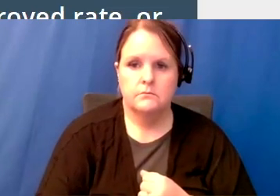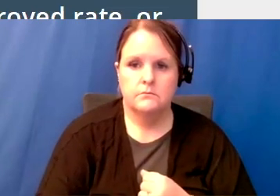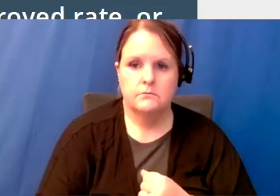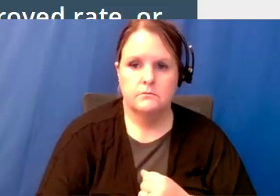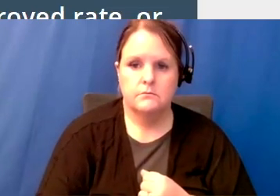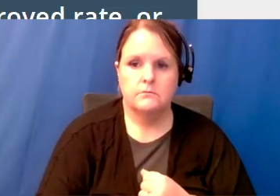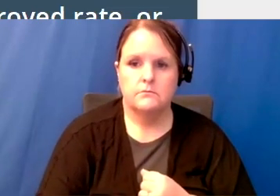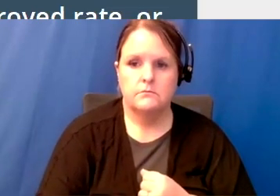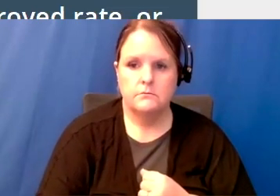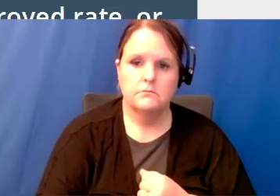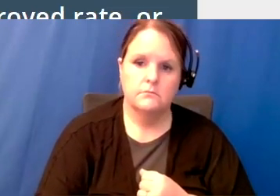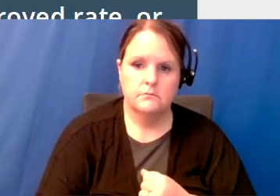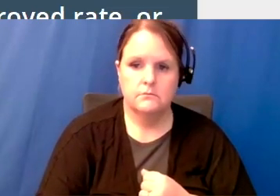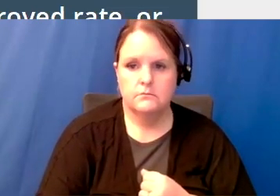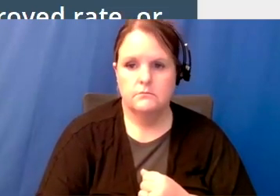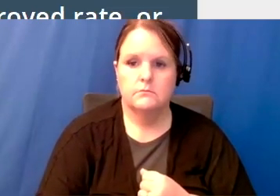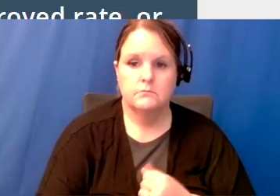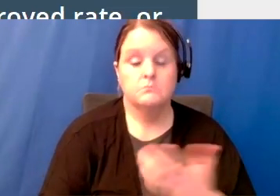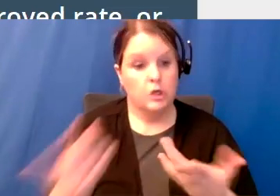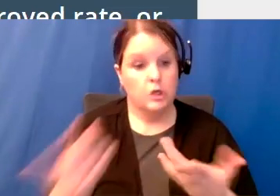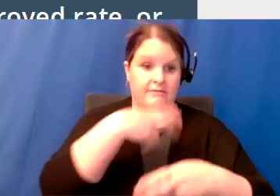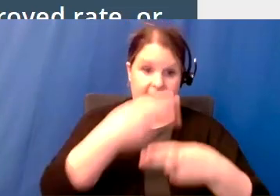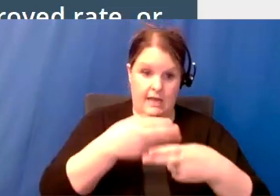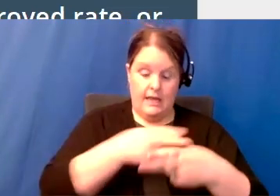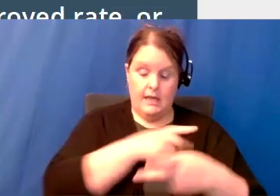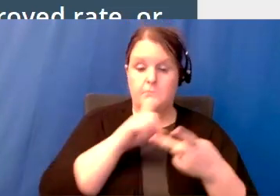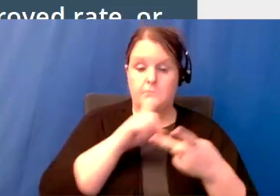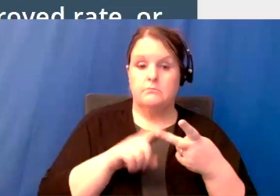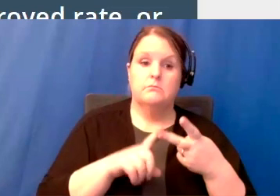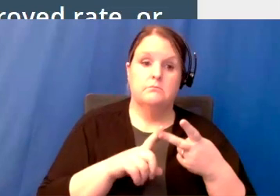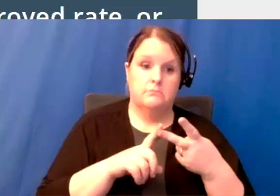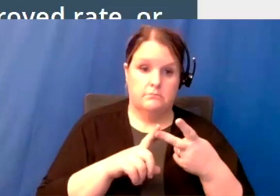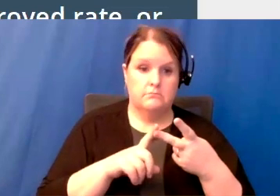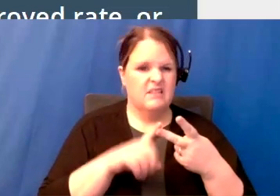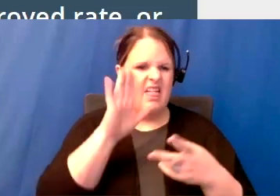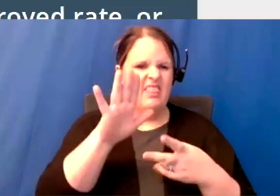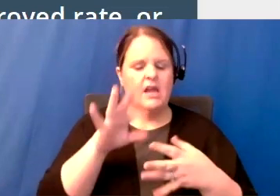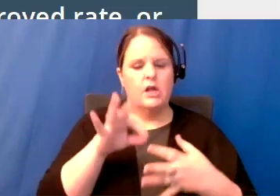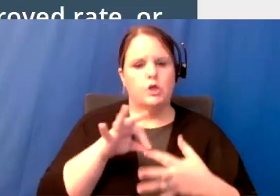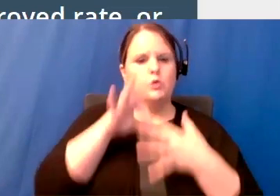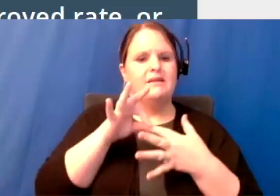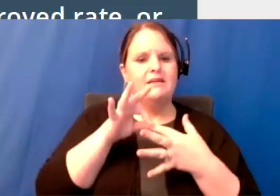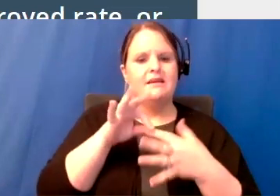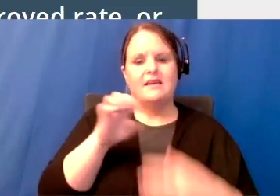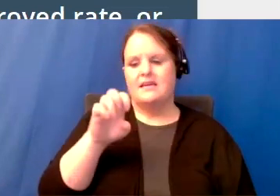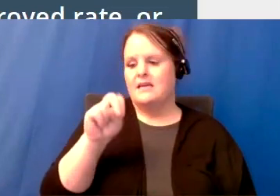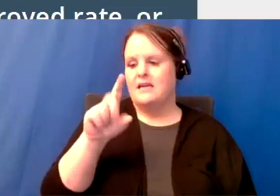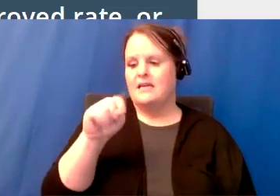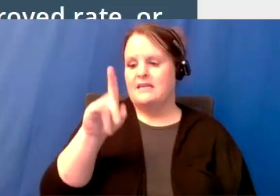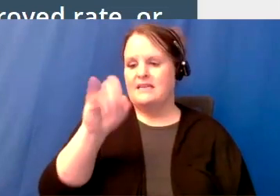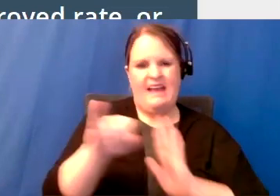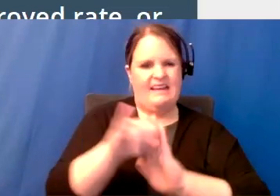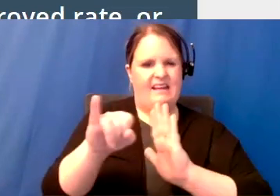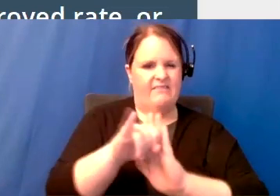first and foremost, you should have the subrecipient's name and unique entity identifier. You should